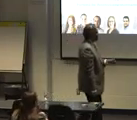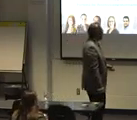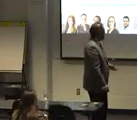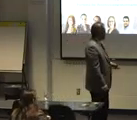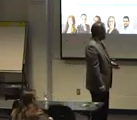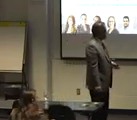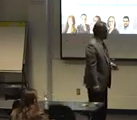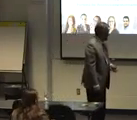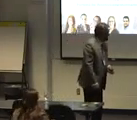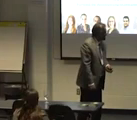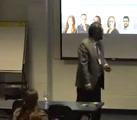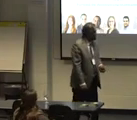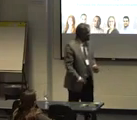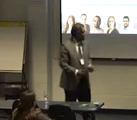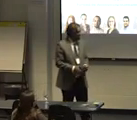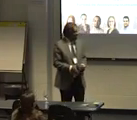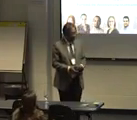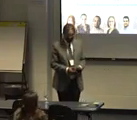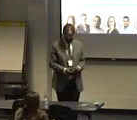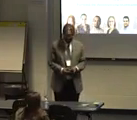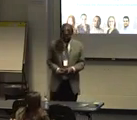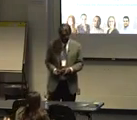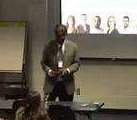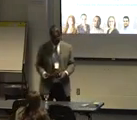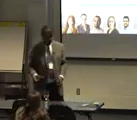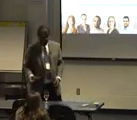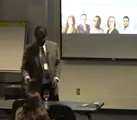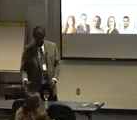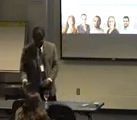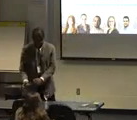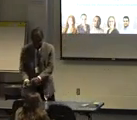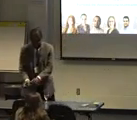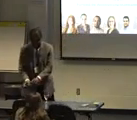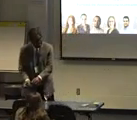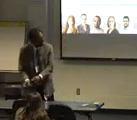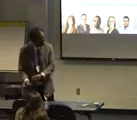I just want to thank you, Tilak, for some very interesting research that you shared with us, and I hope